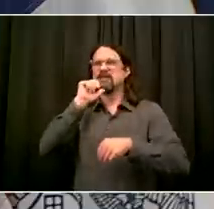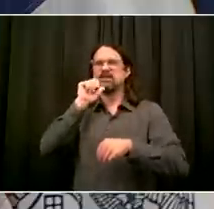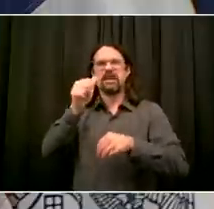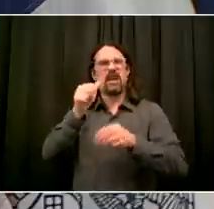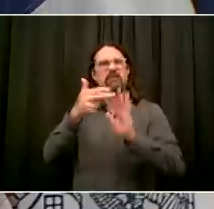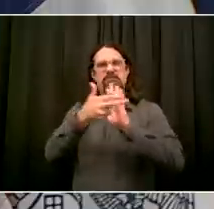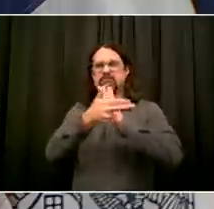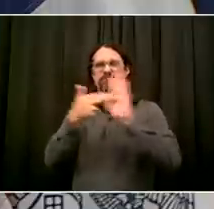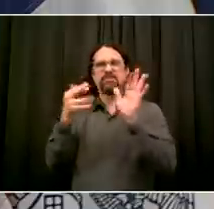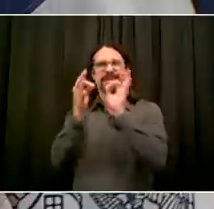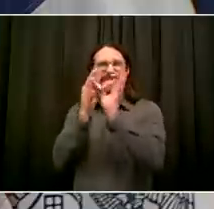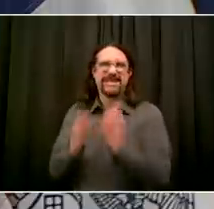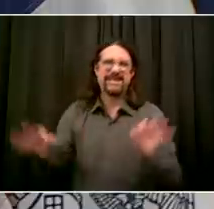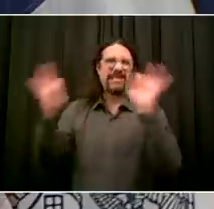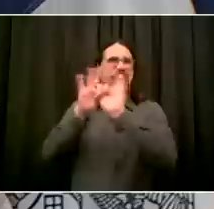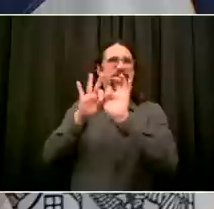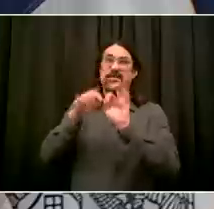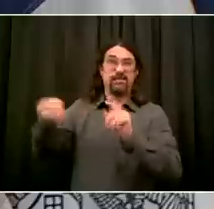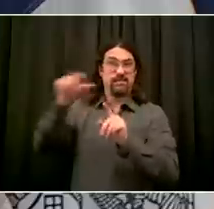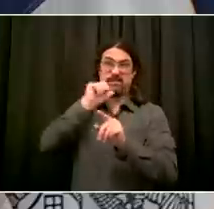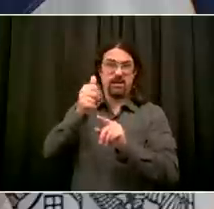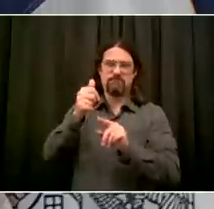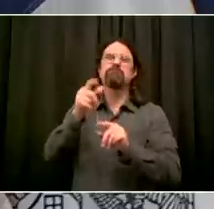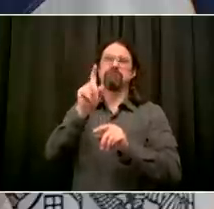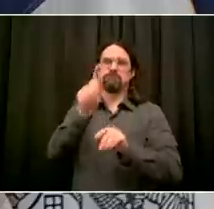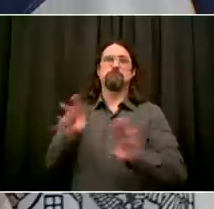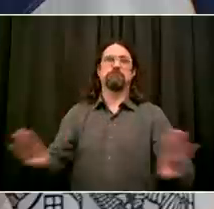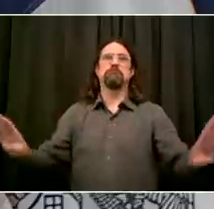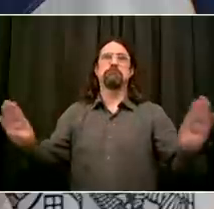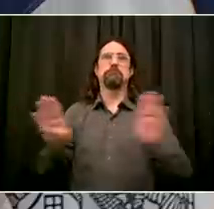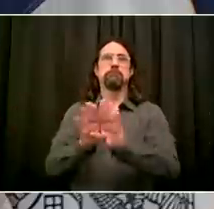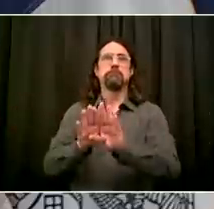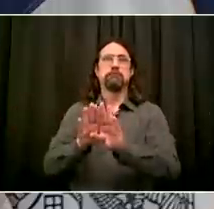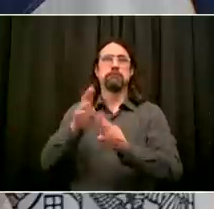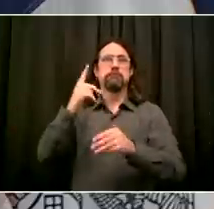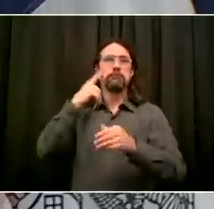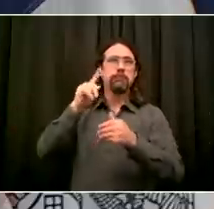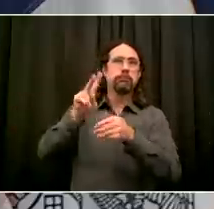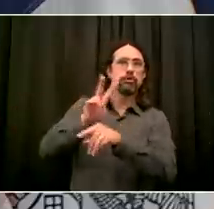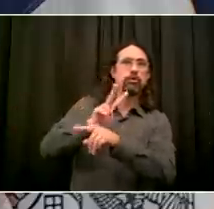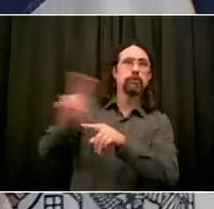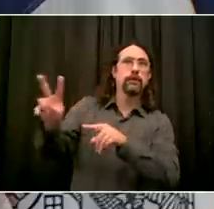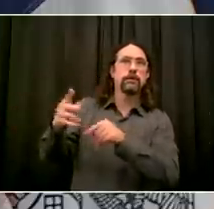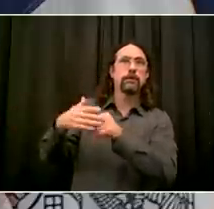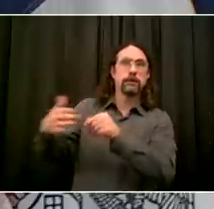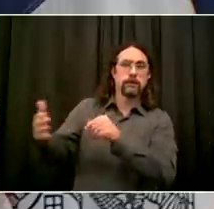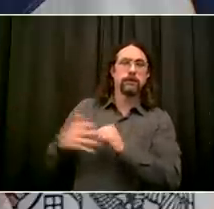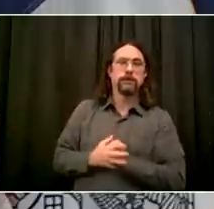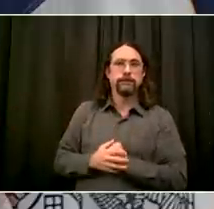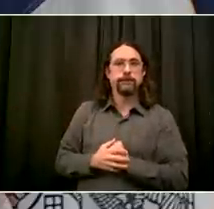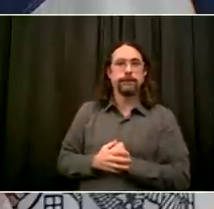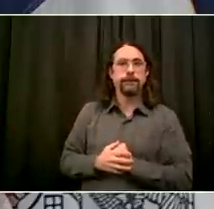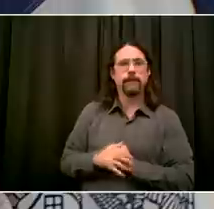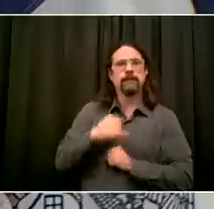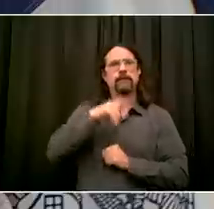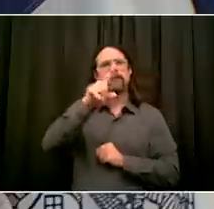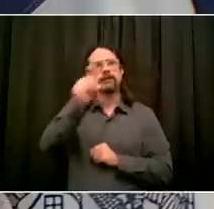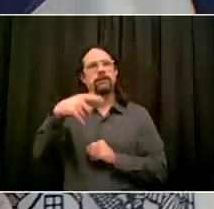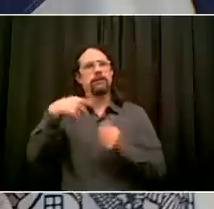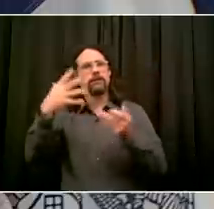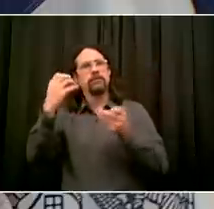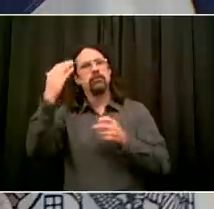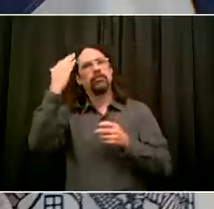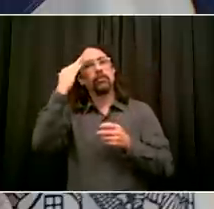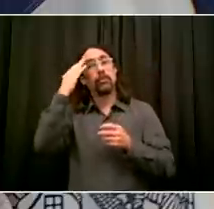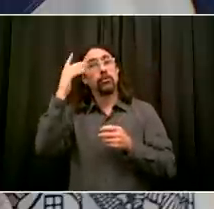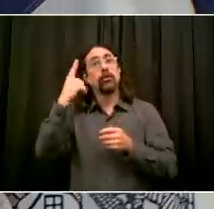how systematic would that criteria have to be maintained in order for everything to reopen? Yeah, it's a